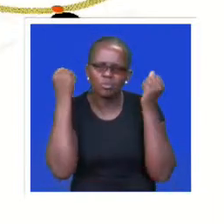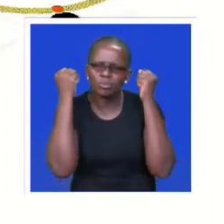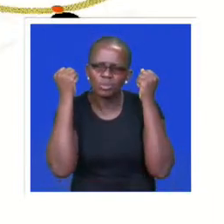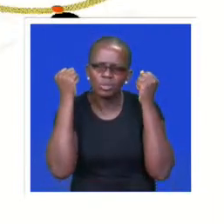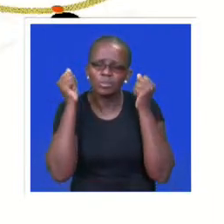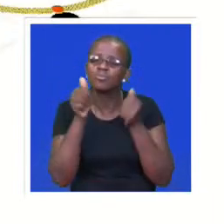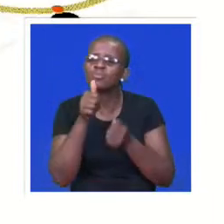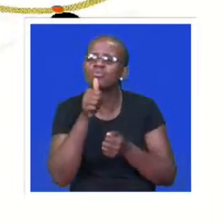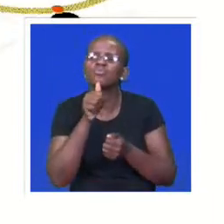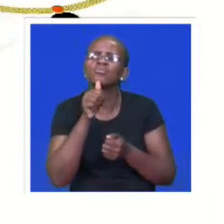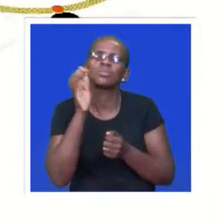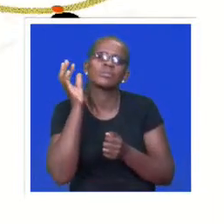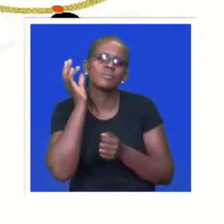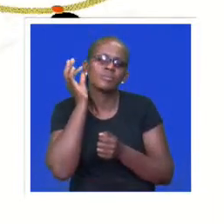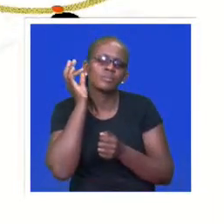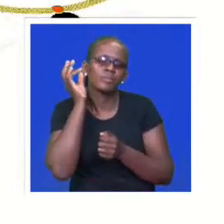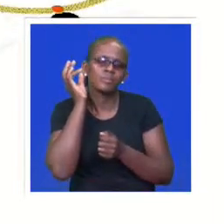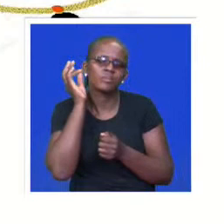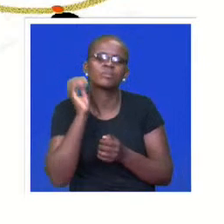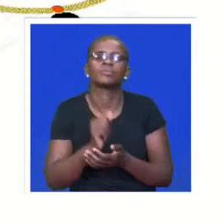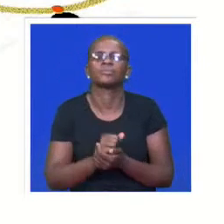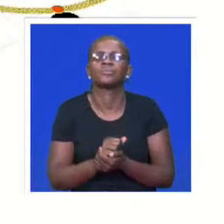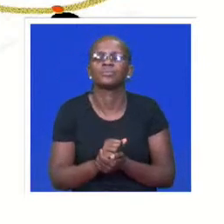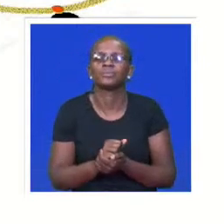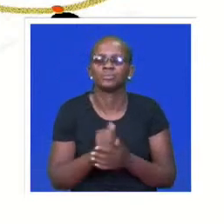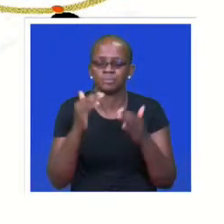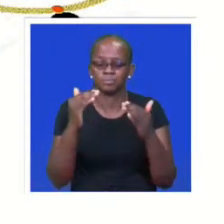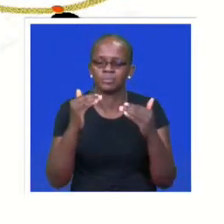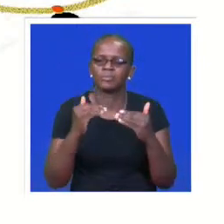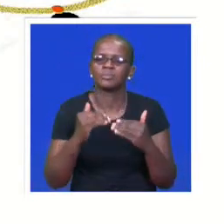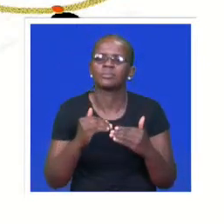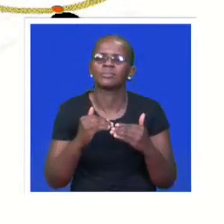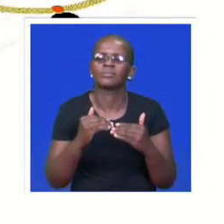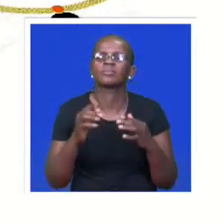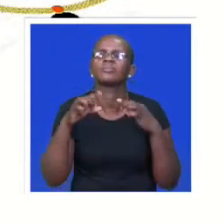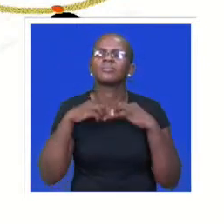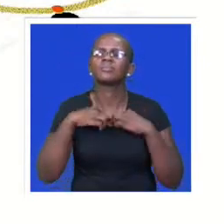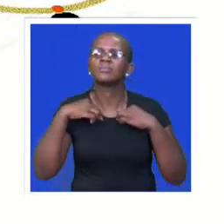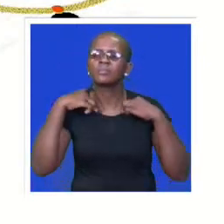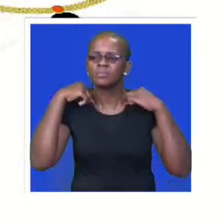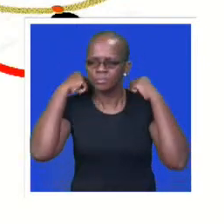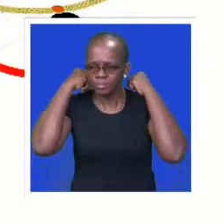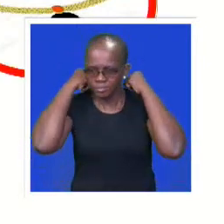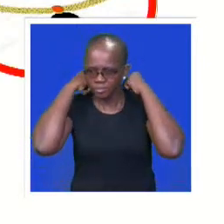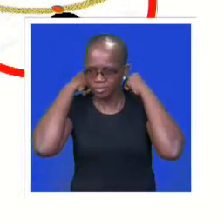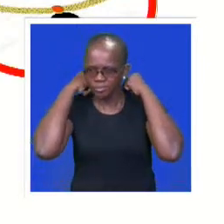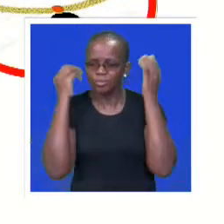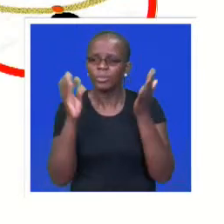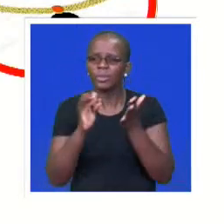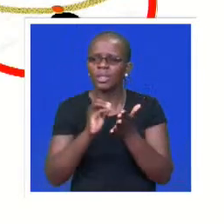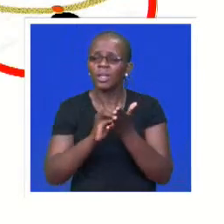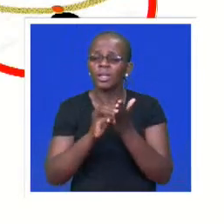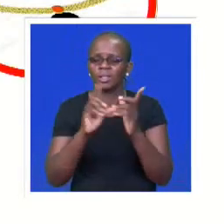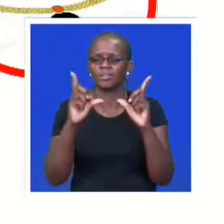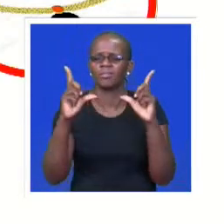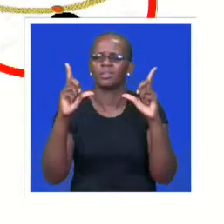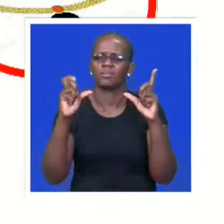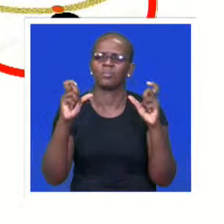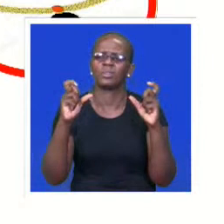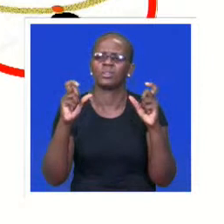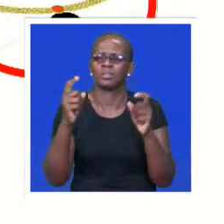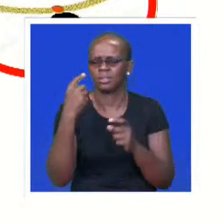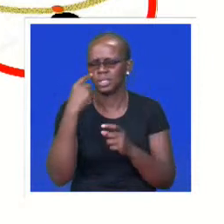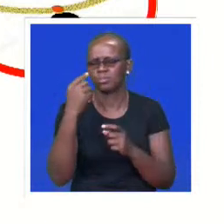move on, dear learner, to the next word, which is necklace. Again, we've got that thing over there.